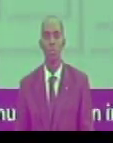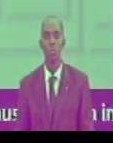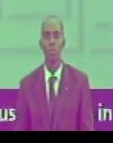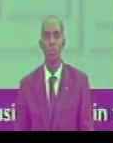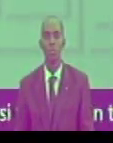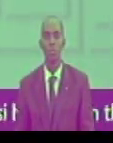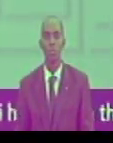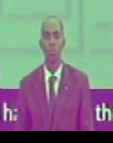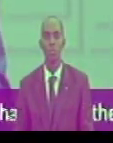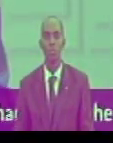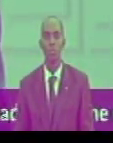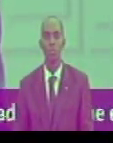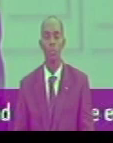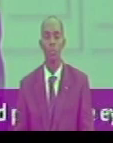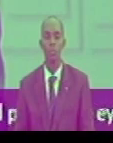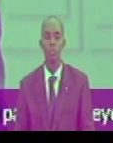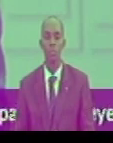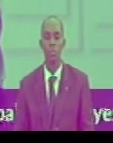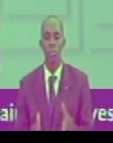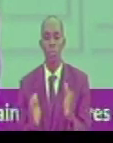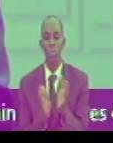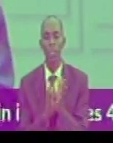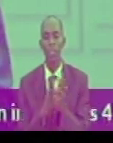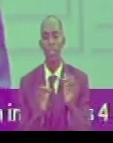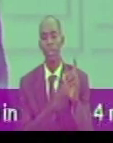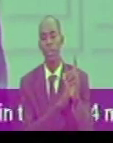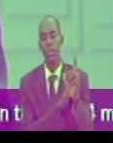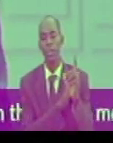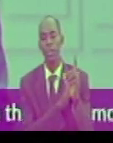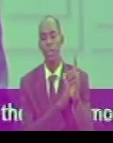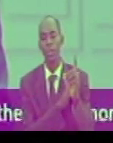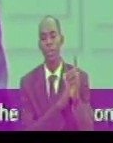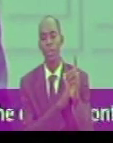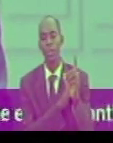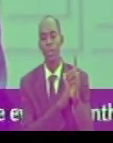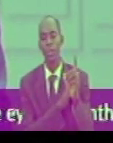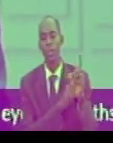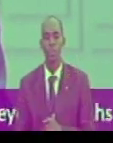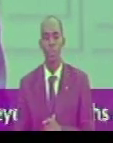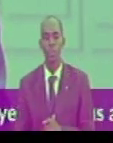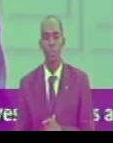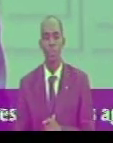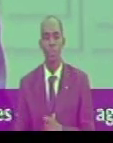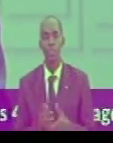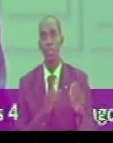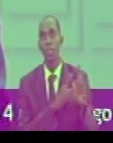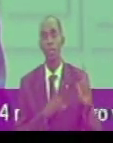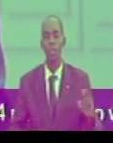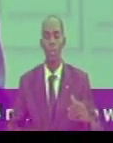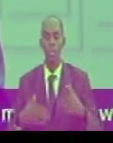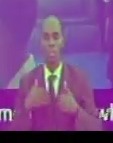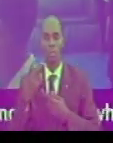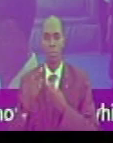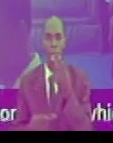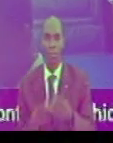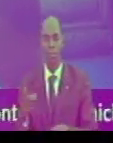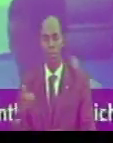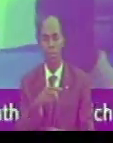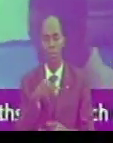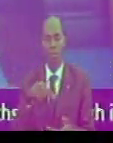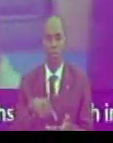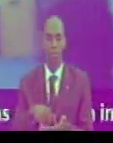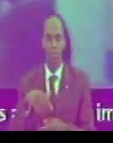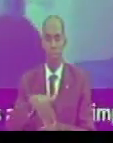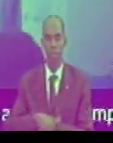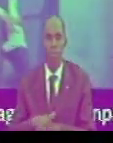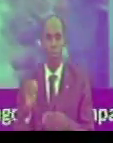God has visited you this night. Let's listen to more testimonies. Praise the Lord. I have Sister